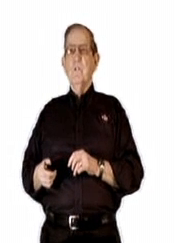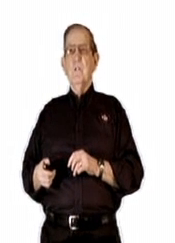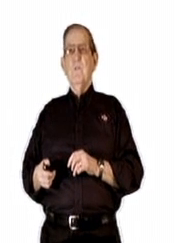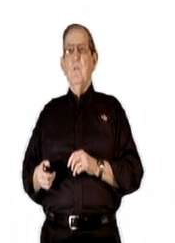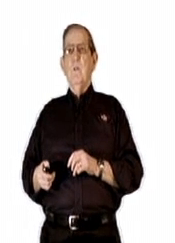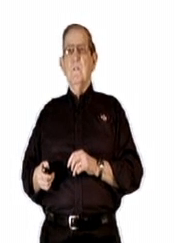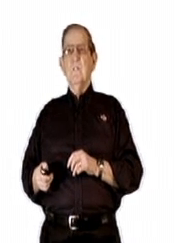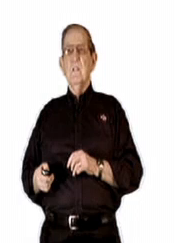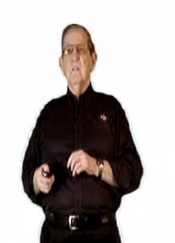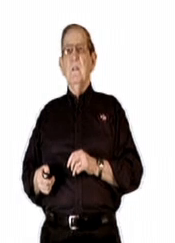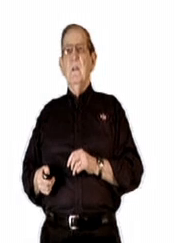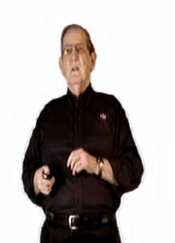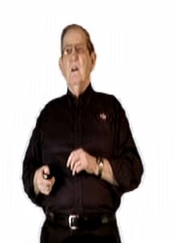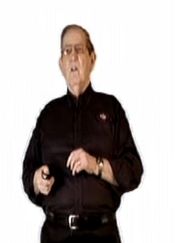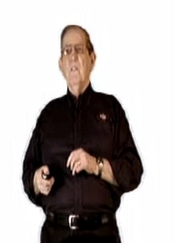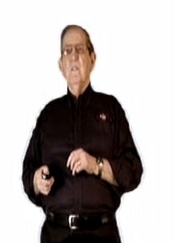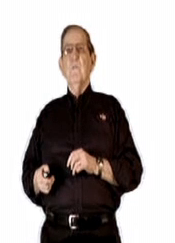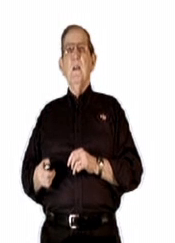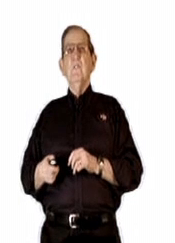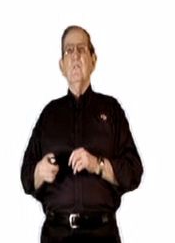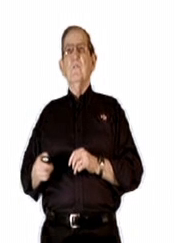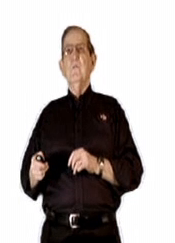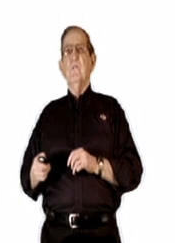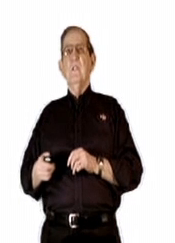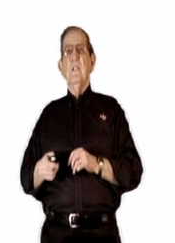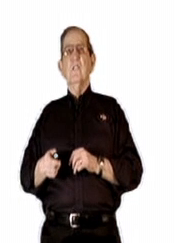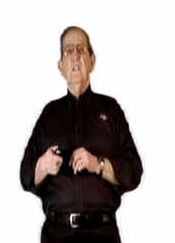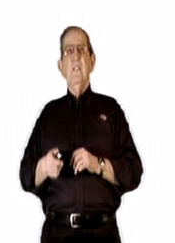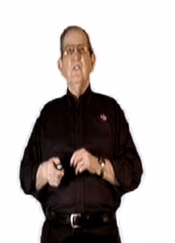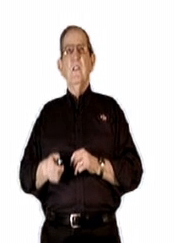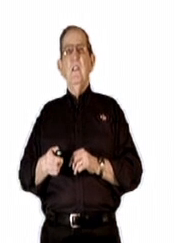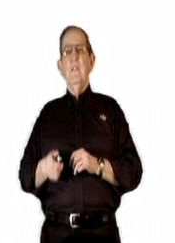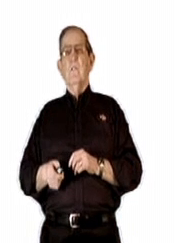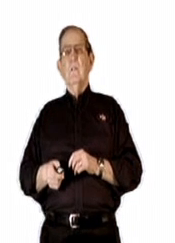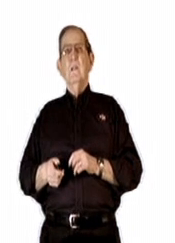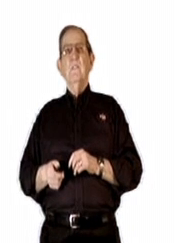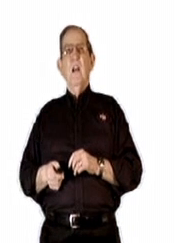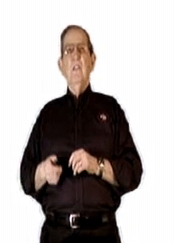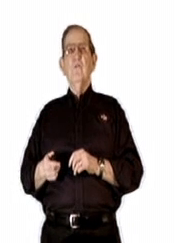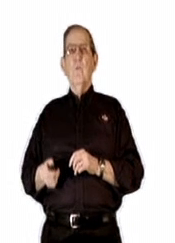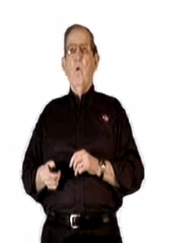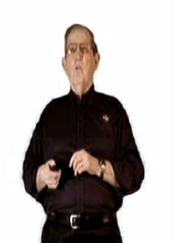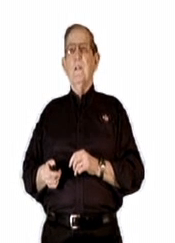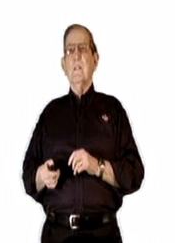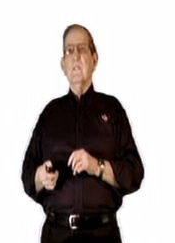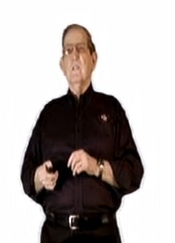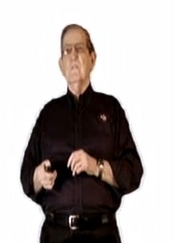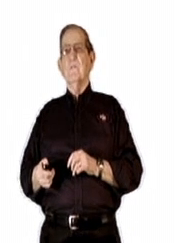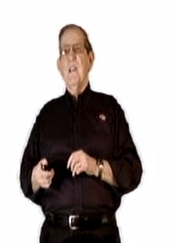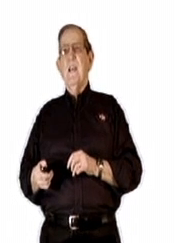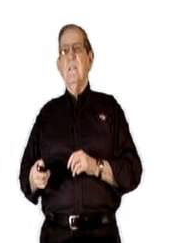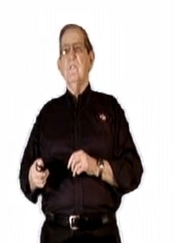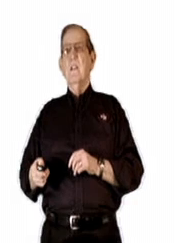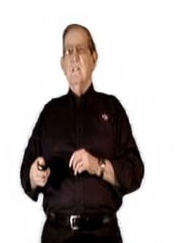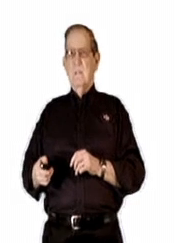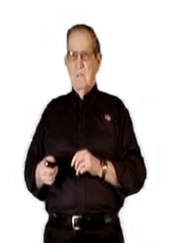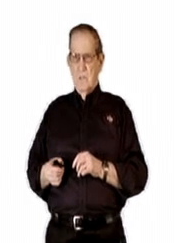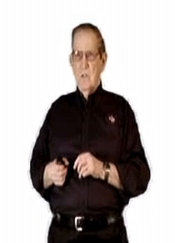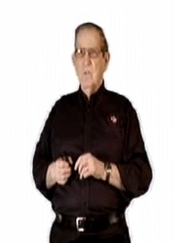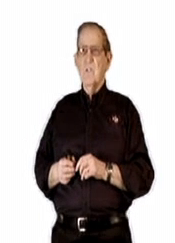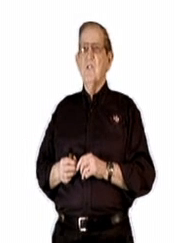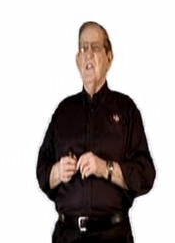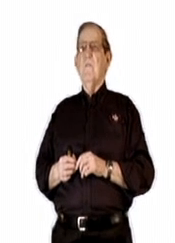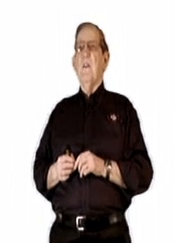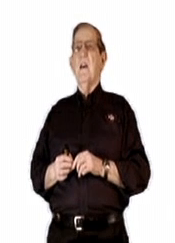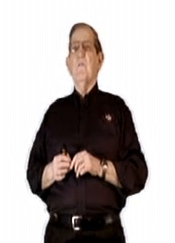course, if you want to see all the information that you see it's listed here, danger, warning, and signal signs, just go